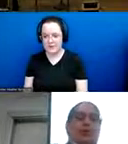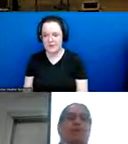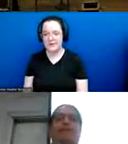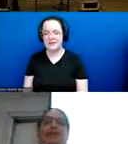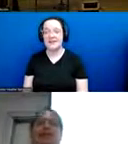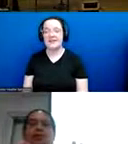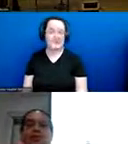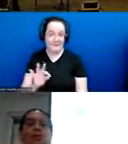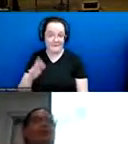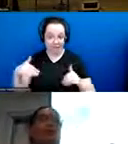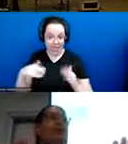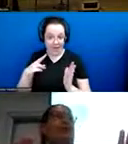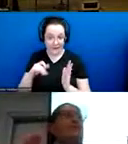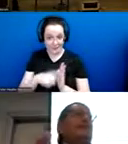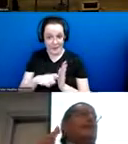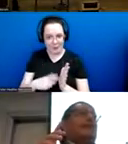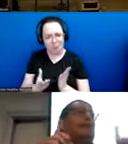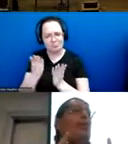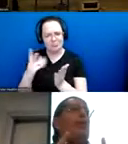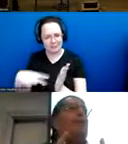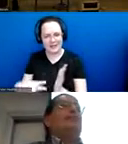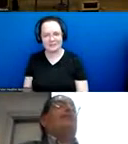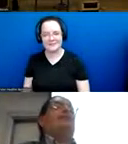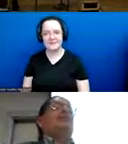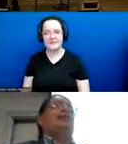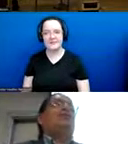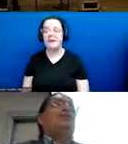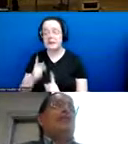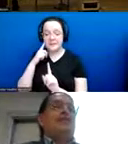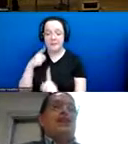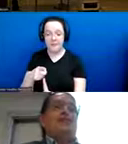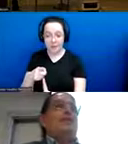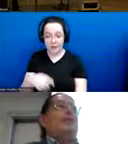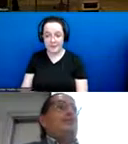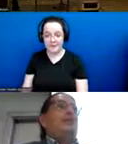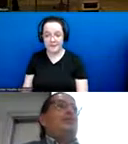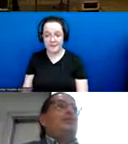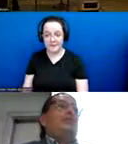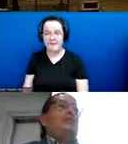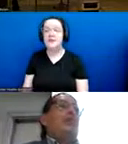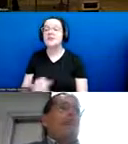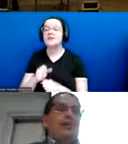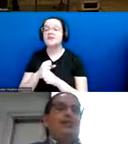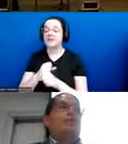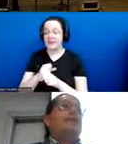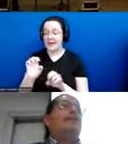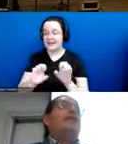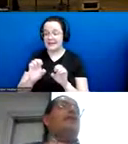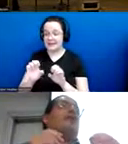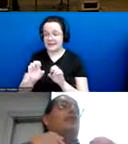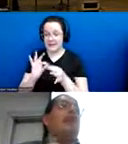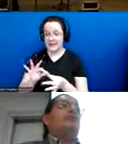And so what we want to do, right, is in order to make experiments that are memory assisted, so we can do entanglement